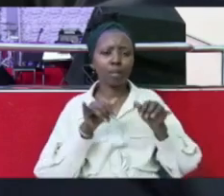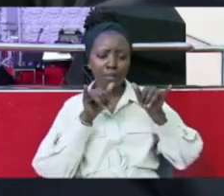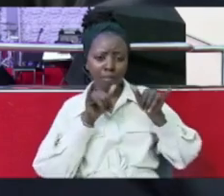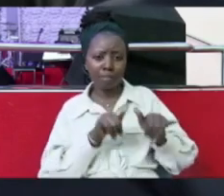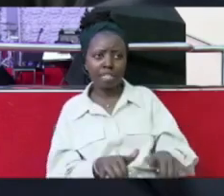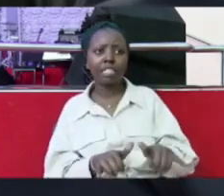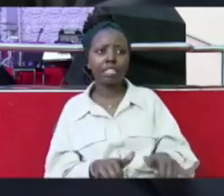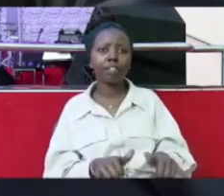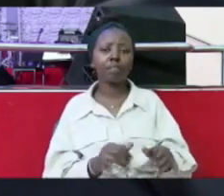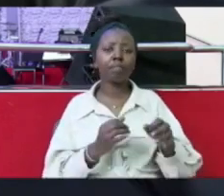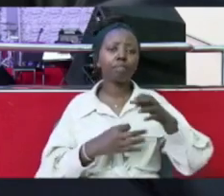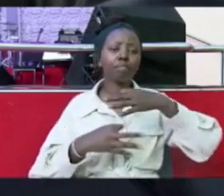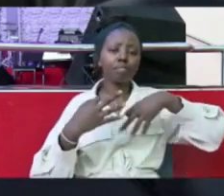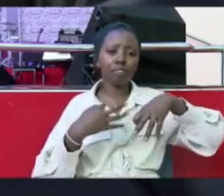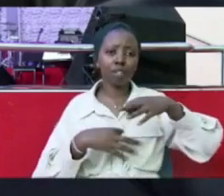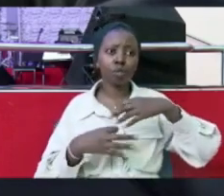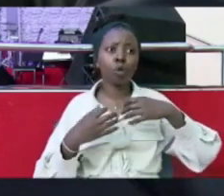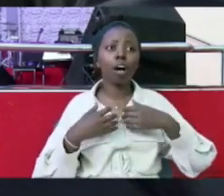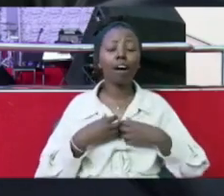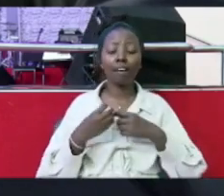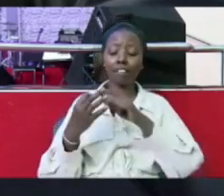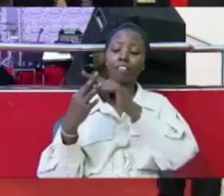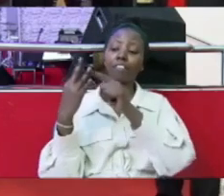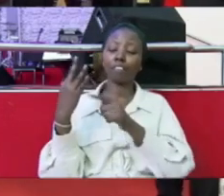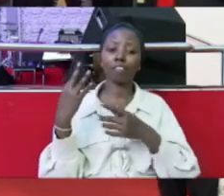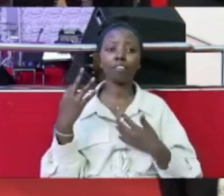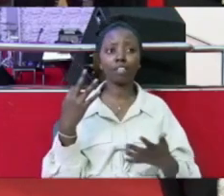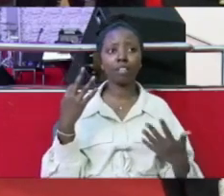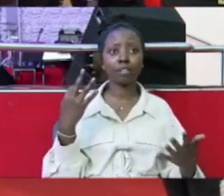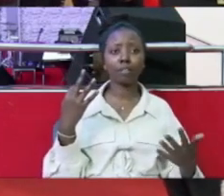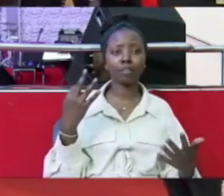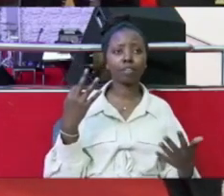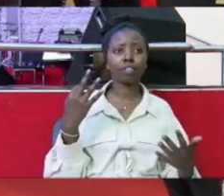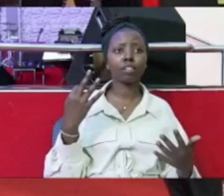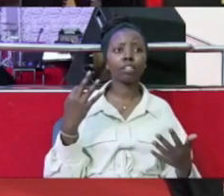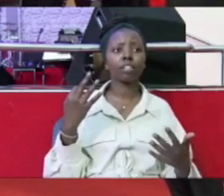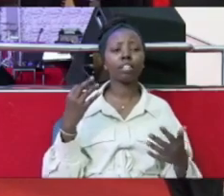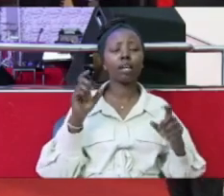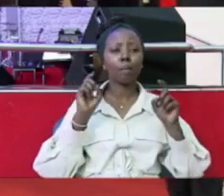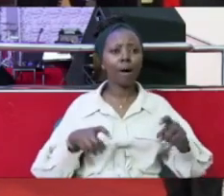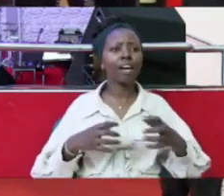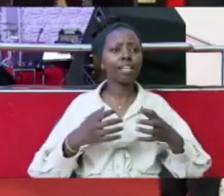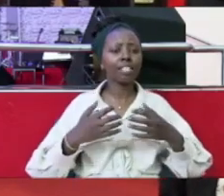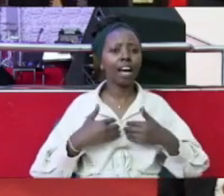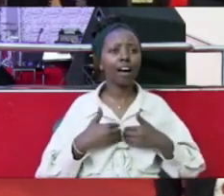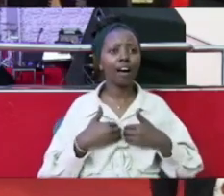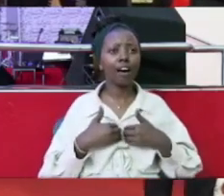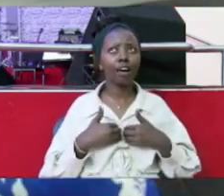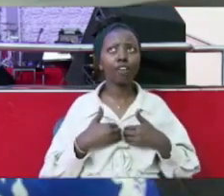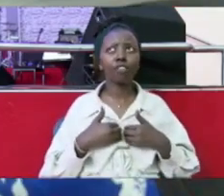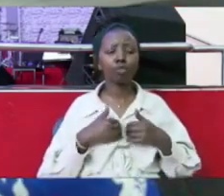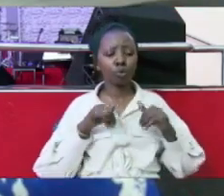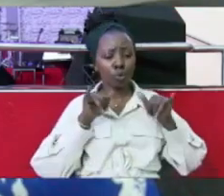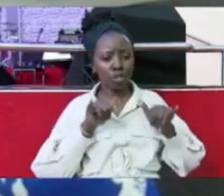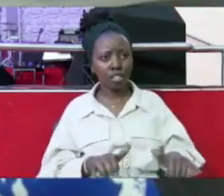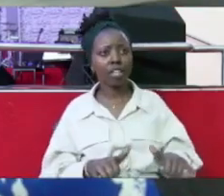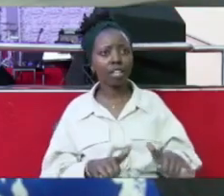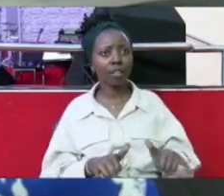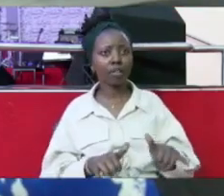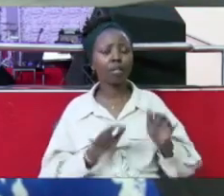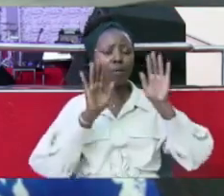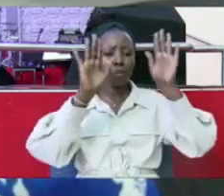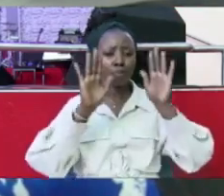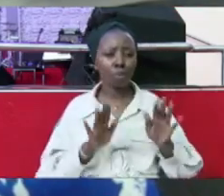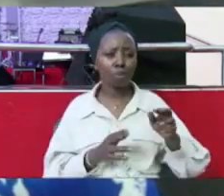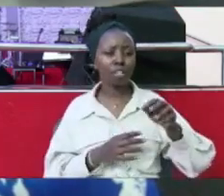kudumisha ushirika. So there are three things. Kuna mambo matatu. That we need to establish and sustain meaningful fellowship. Hapo tunafanya tuwe nayo